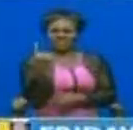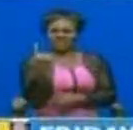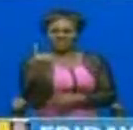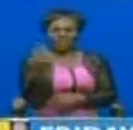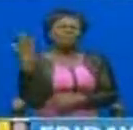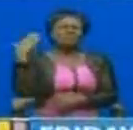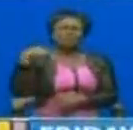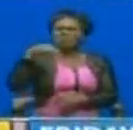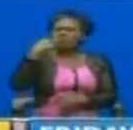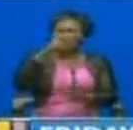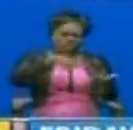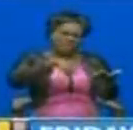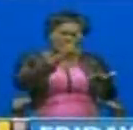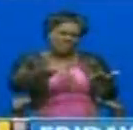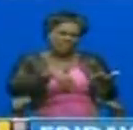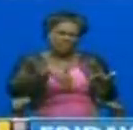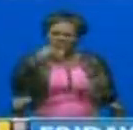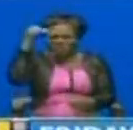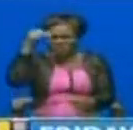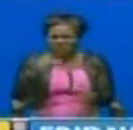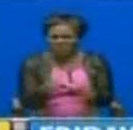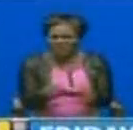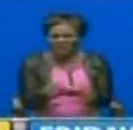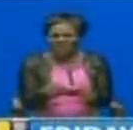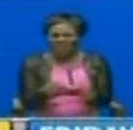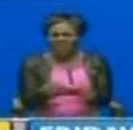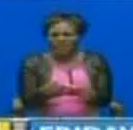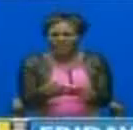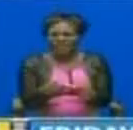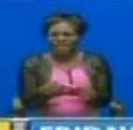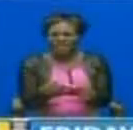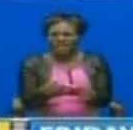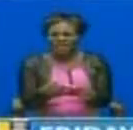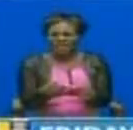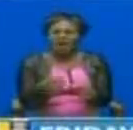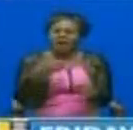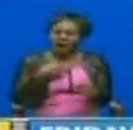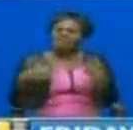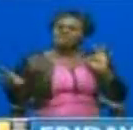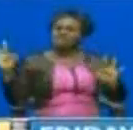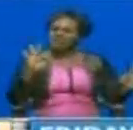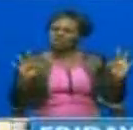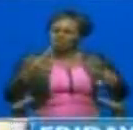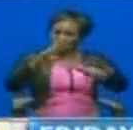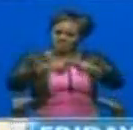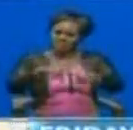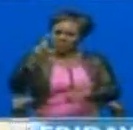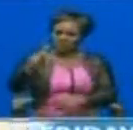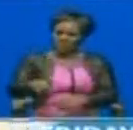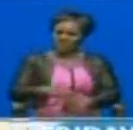kusoma news hivi? Kuna mtu alikuwa anapenda kusoma news hivi. Unajua na simu kwa na ka post.